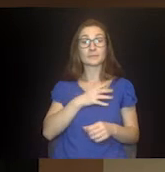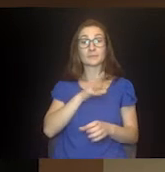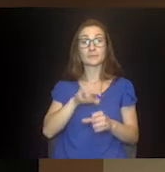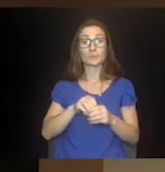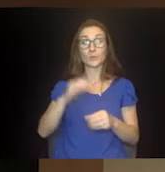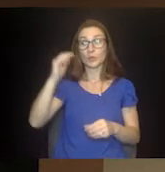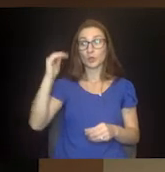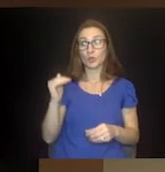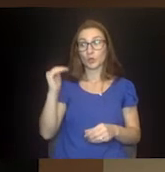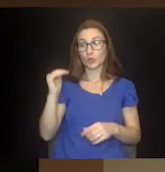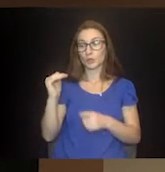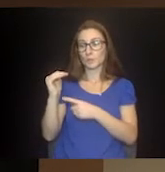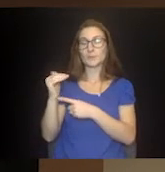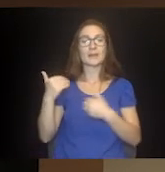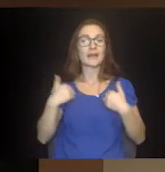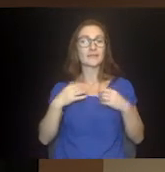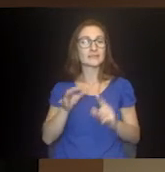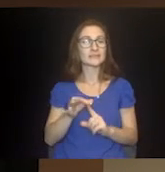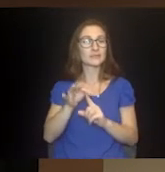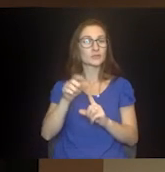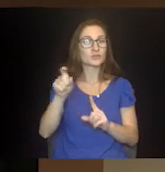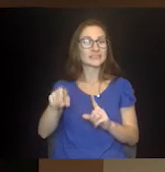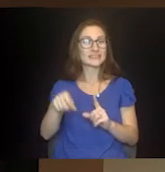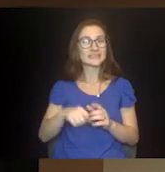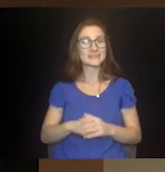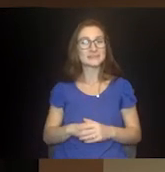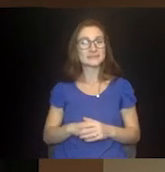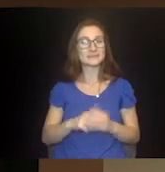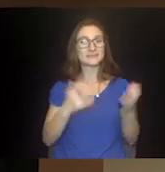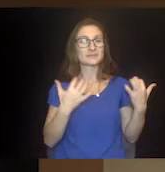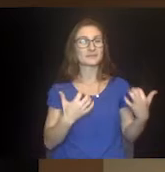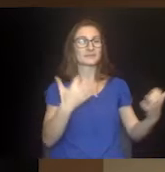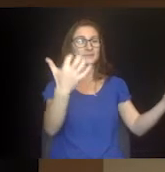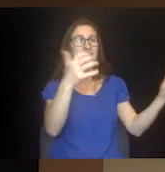a little girl with special needs.